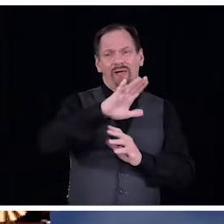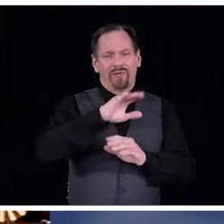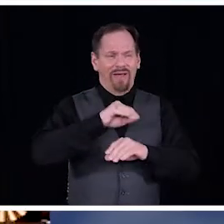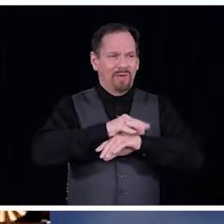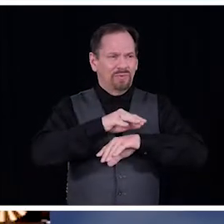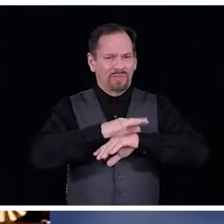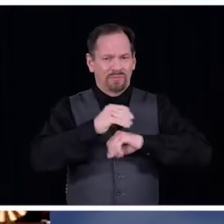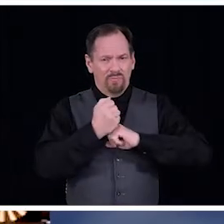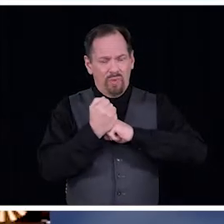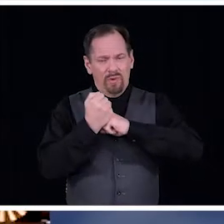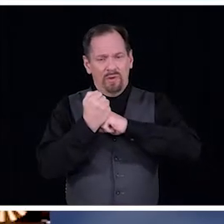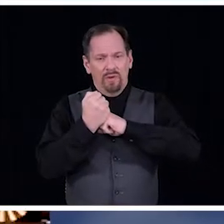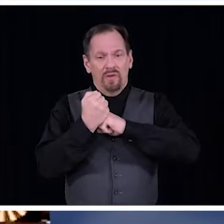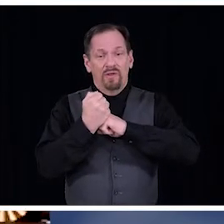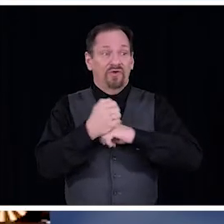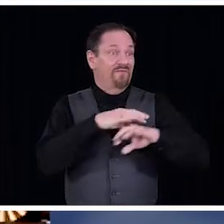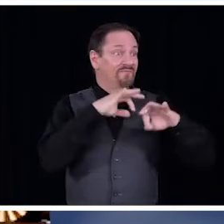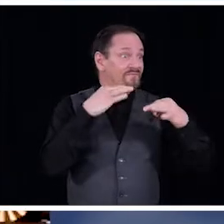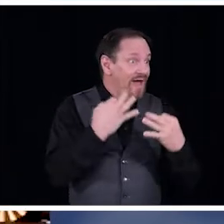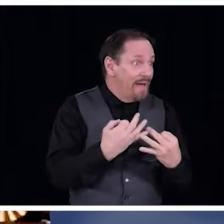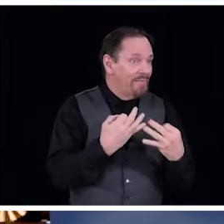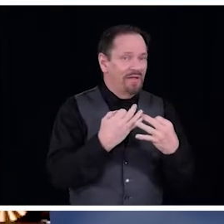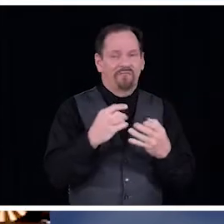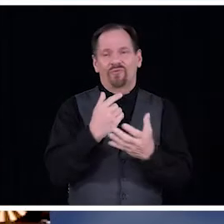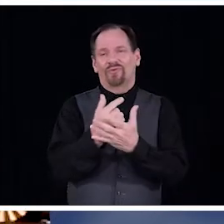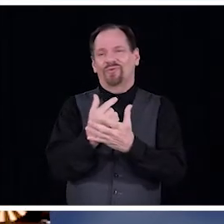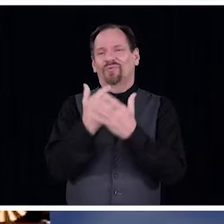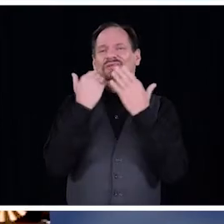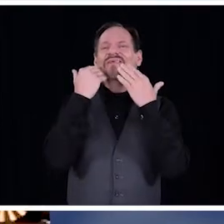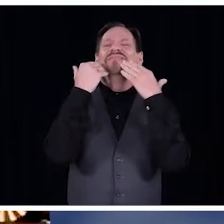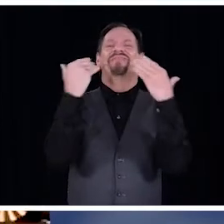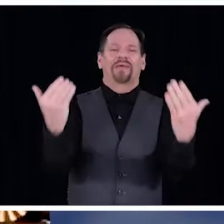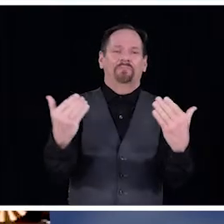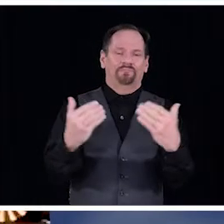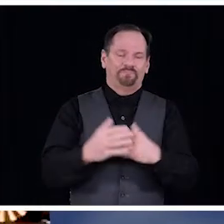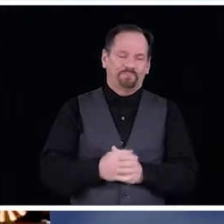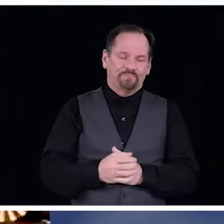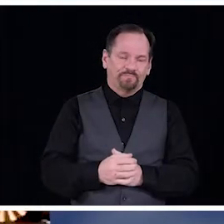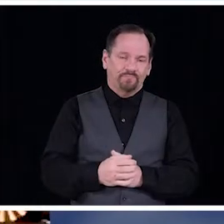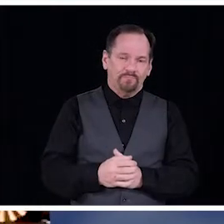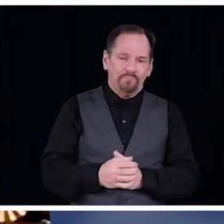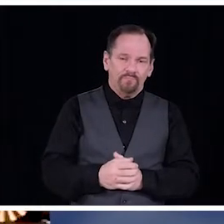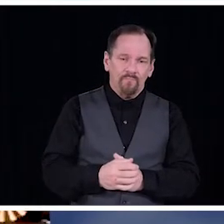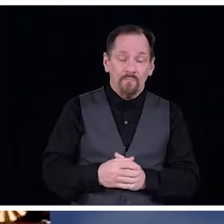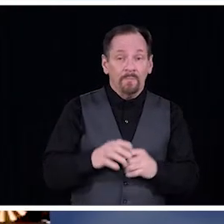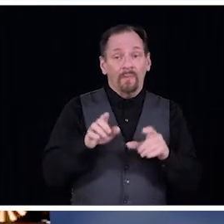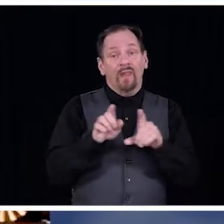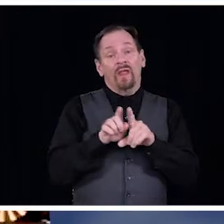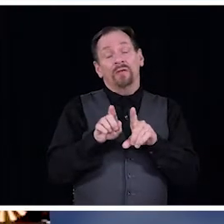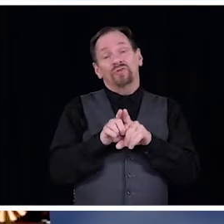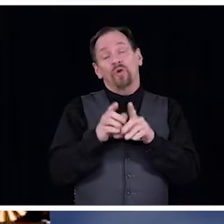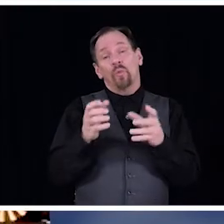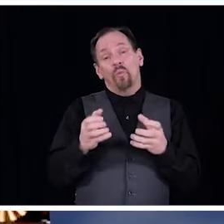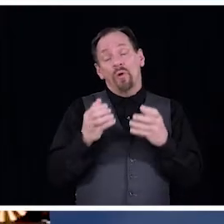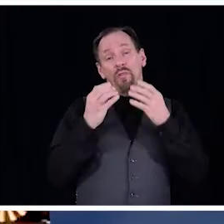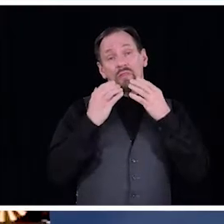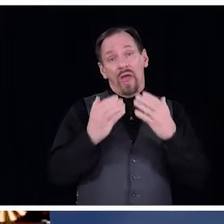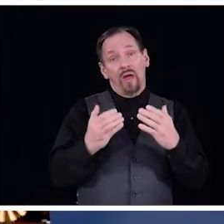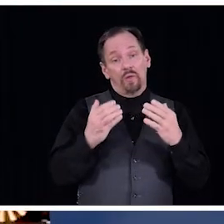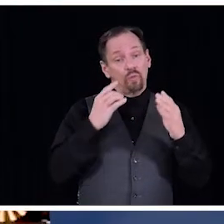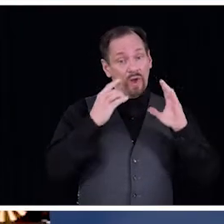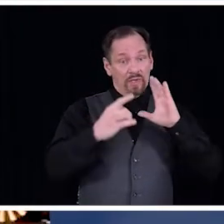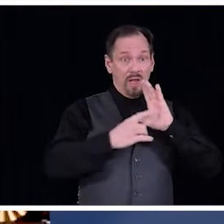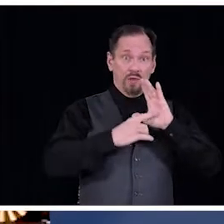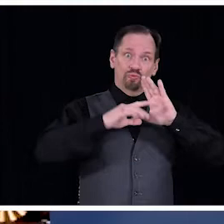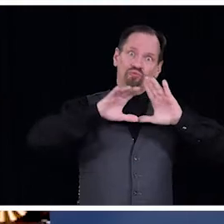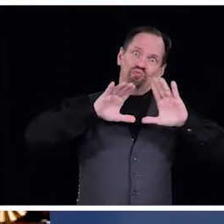support. To the families of our graduates, we say thank you. I also want to recognize and thank our outstanding